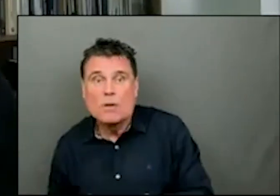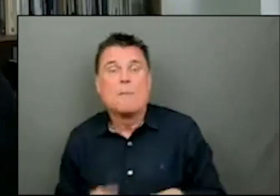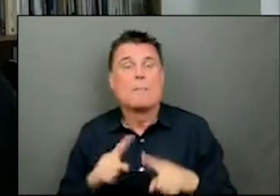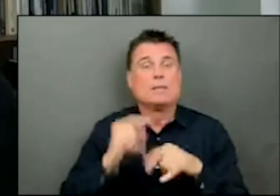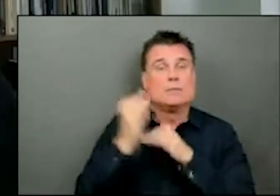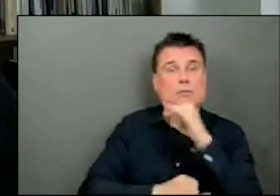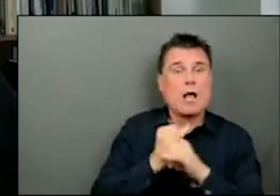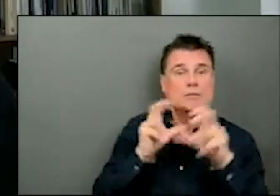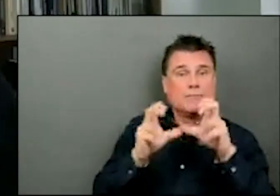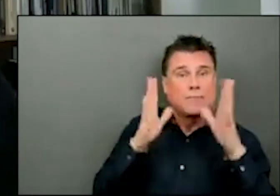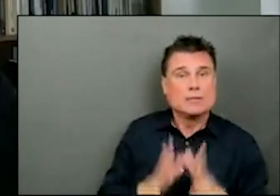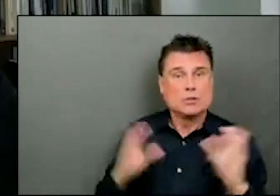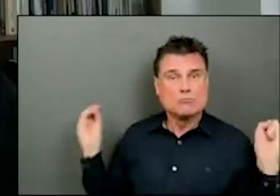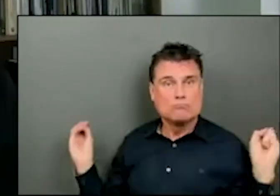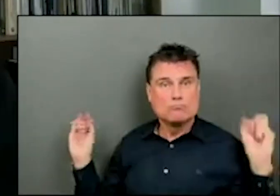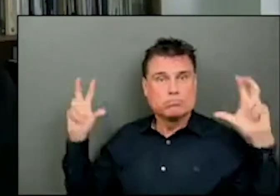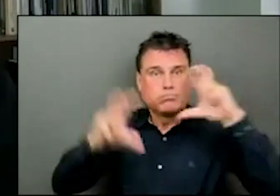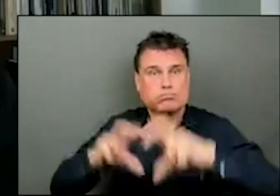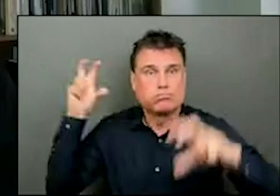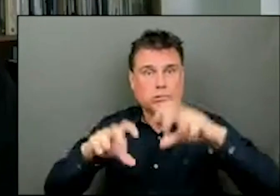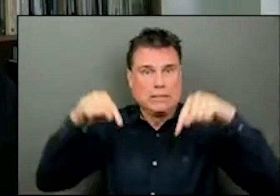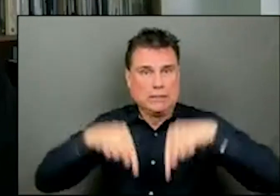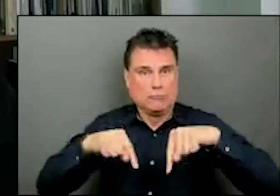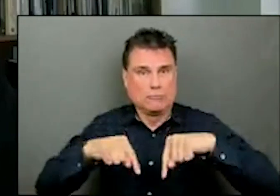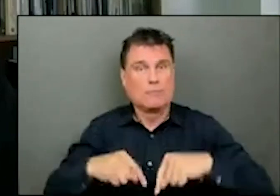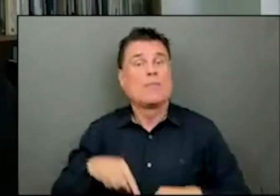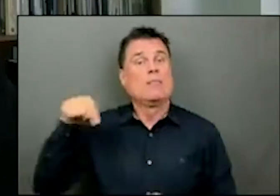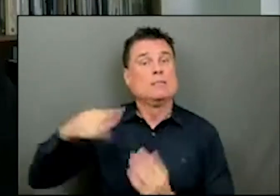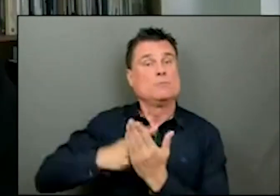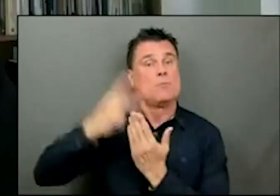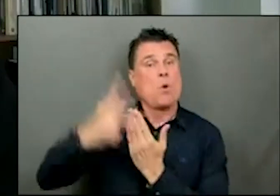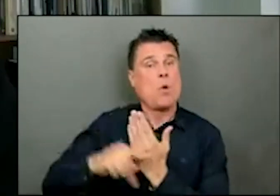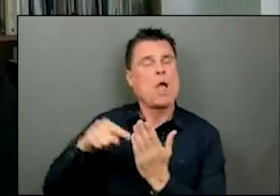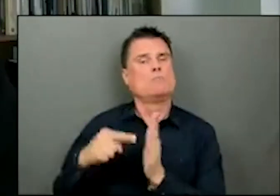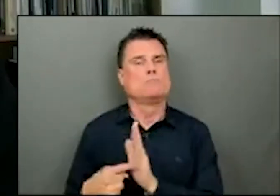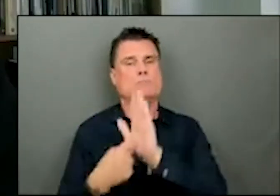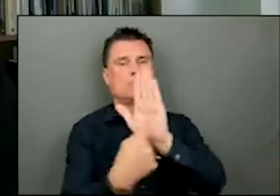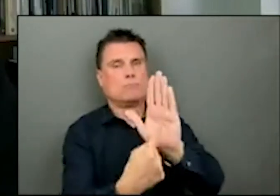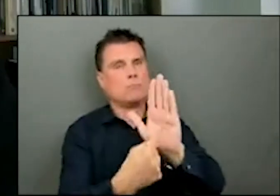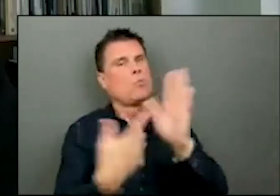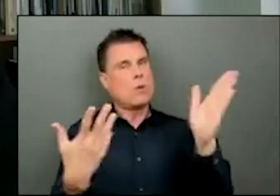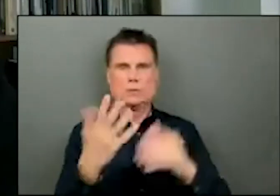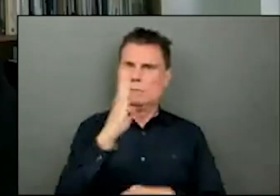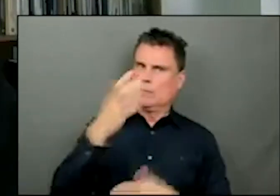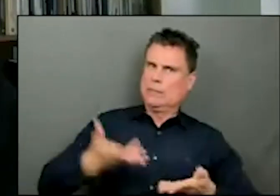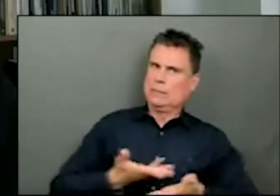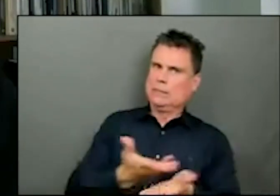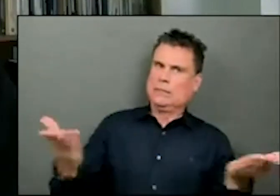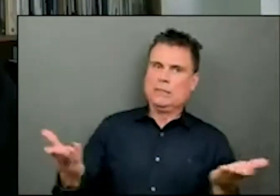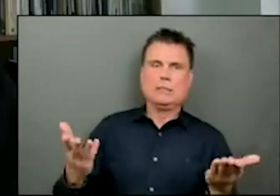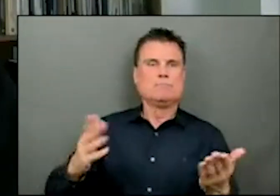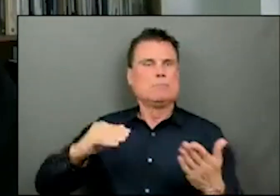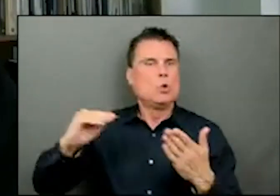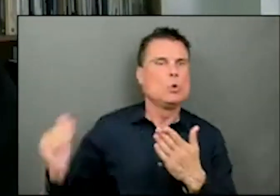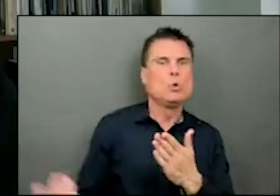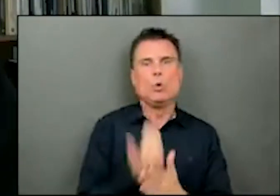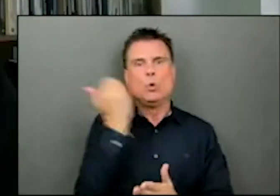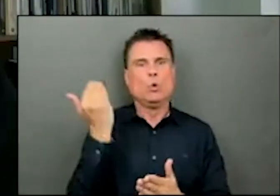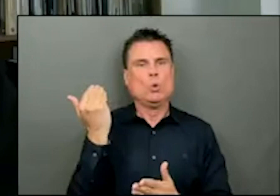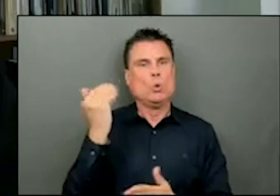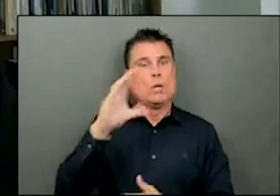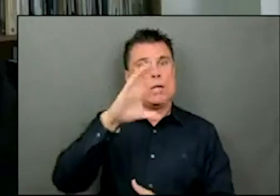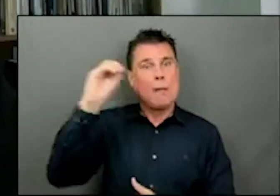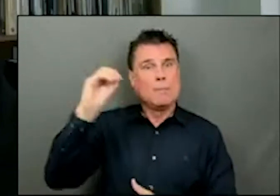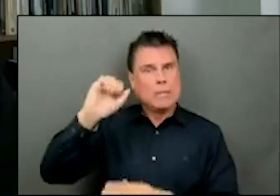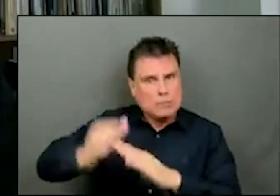to the world that our province is not just a beachhead for established companies, but rather a global innovation center for the future